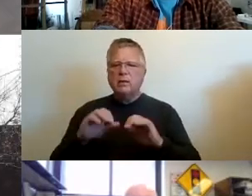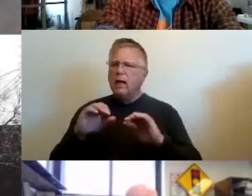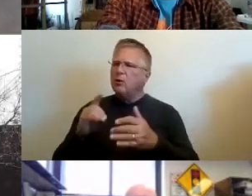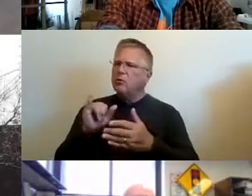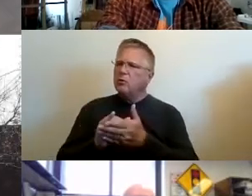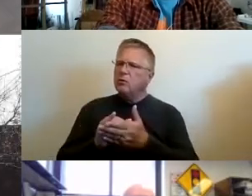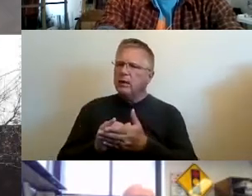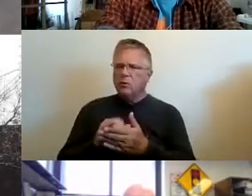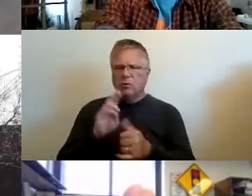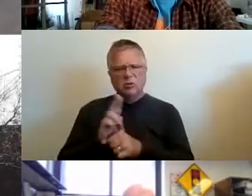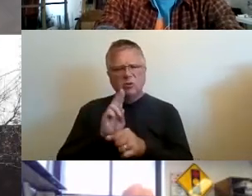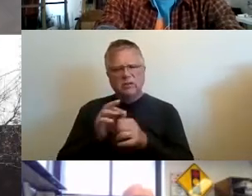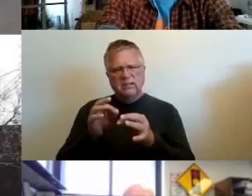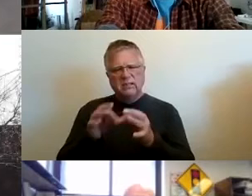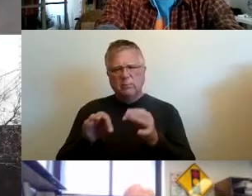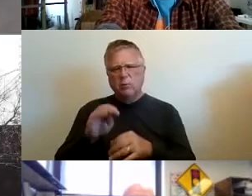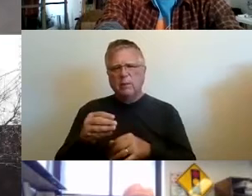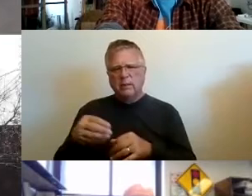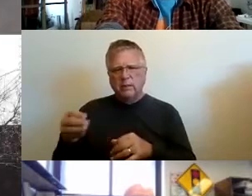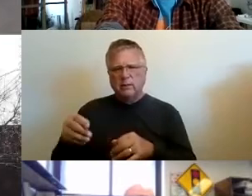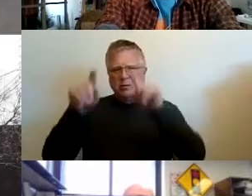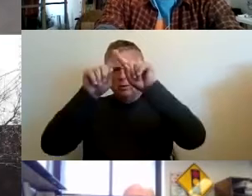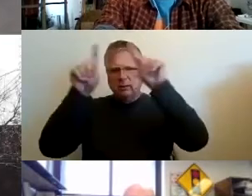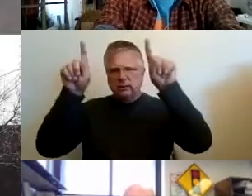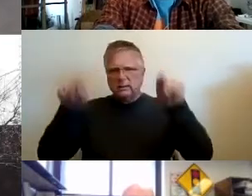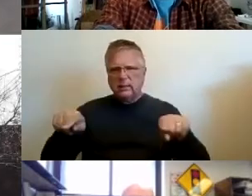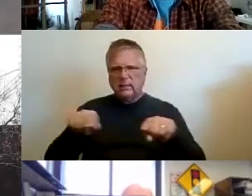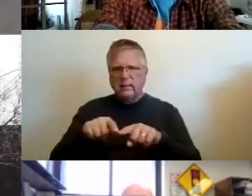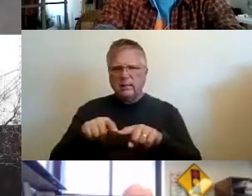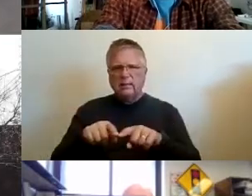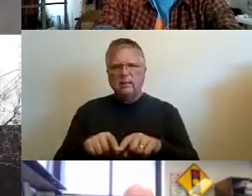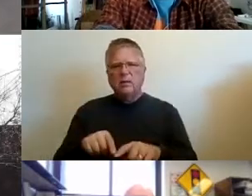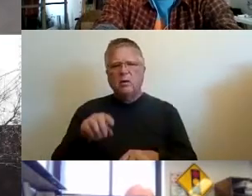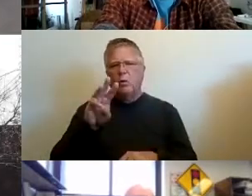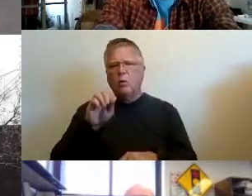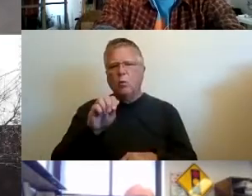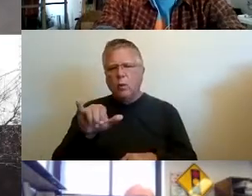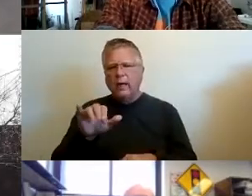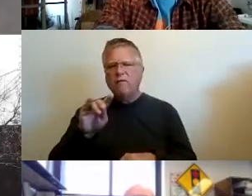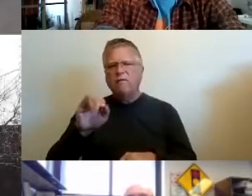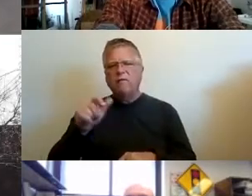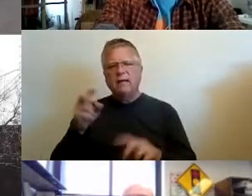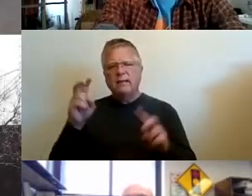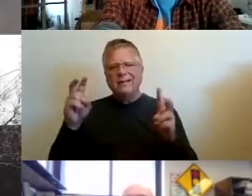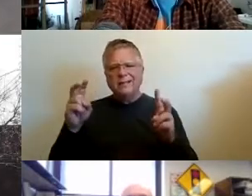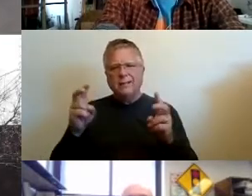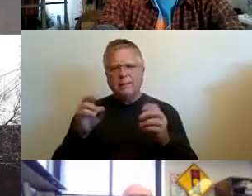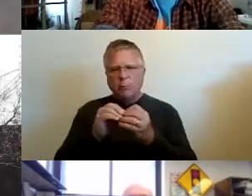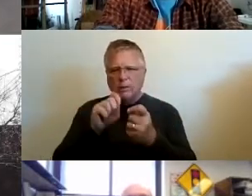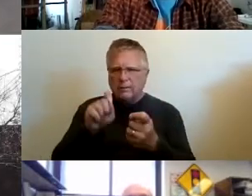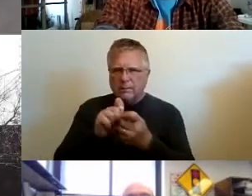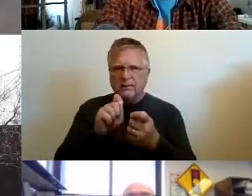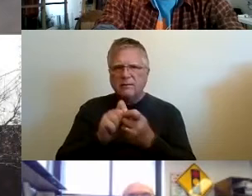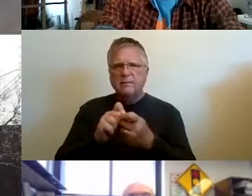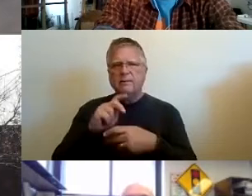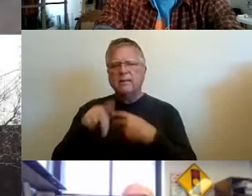simple materials, pavement markings, signage, what we call wayfinding. So a little bit more specific types of signage